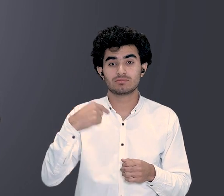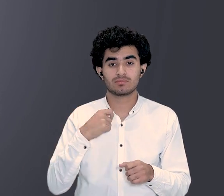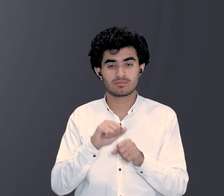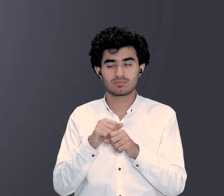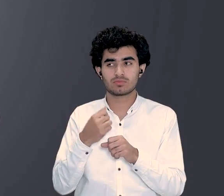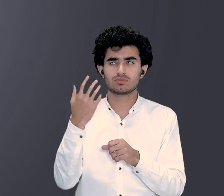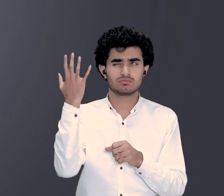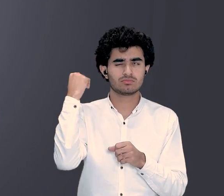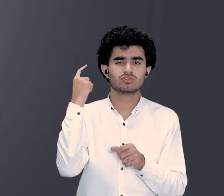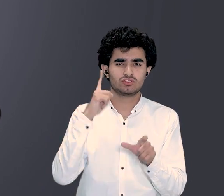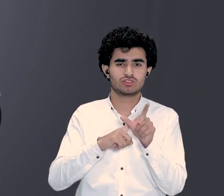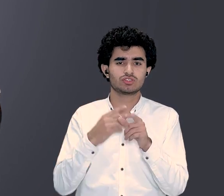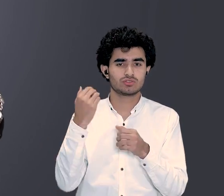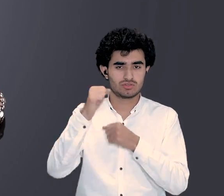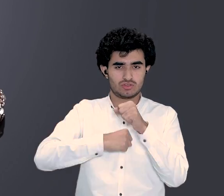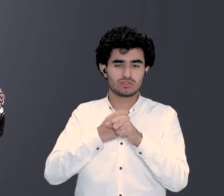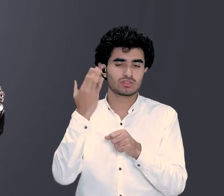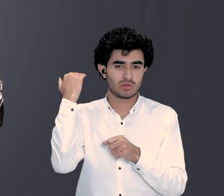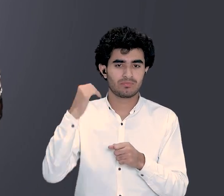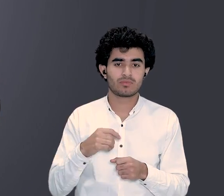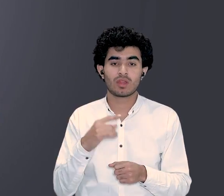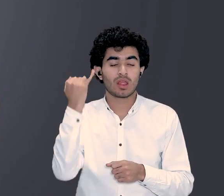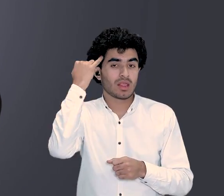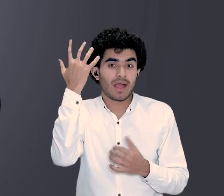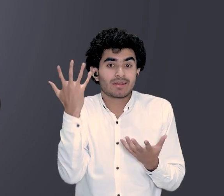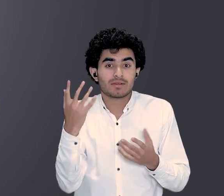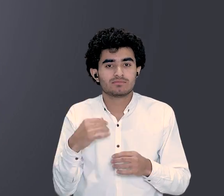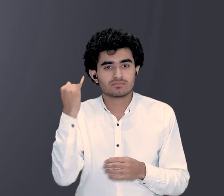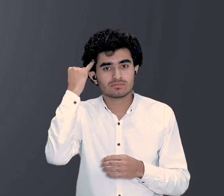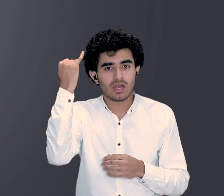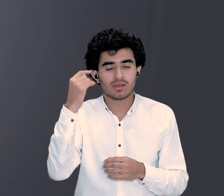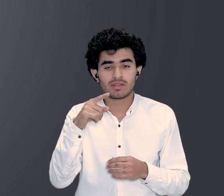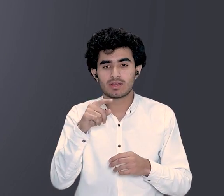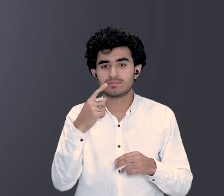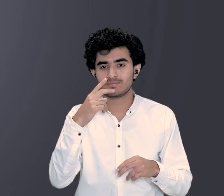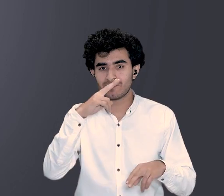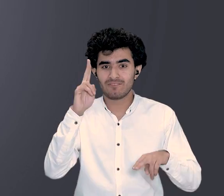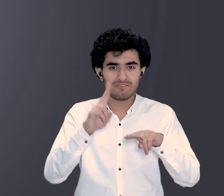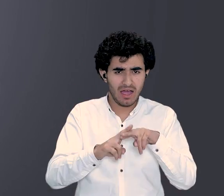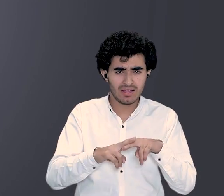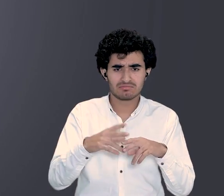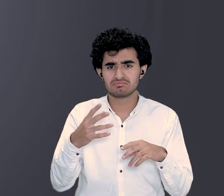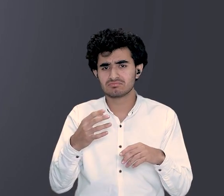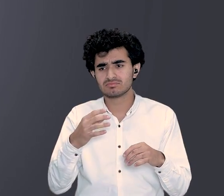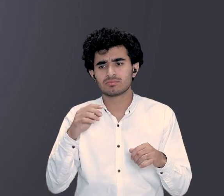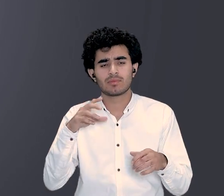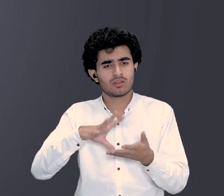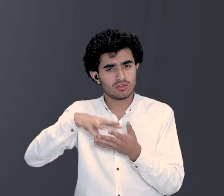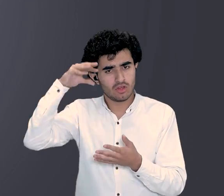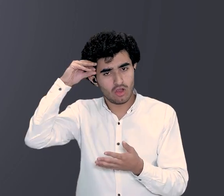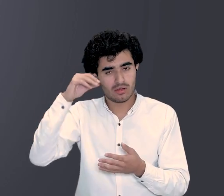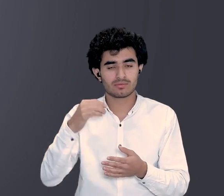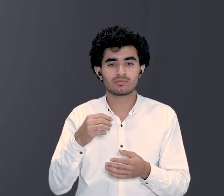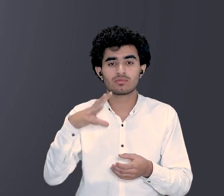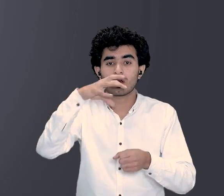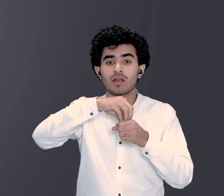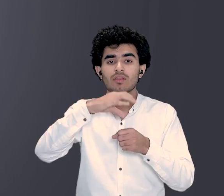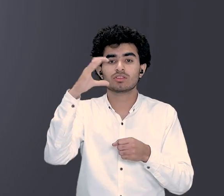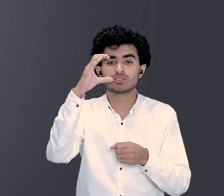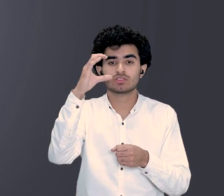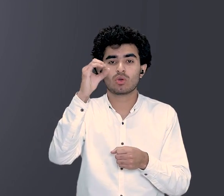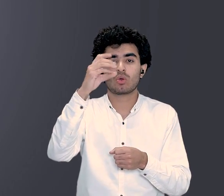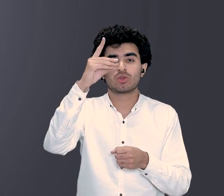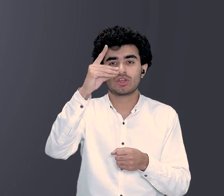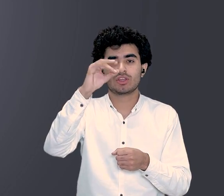ago. And the idea really was to inculcate a sense of fun that came